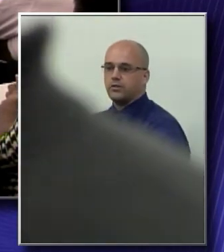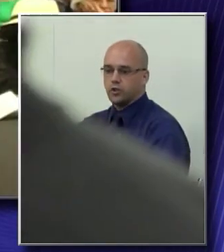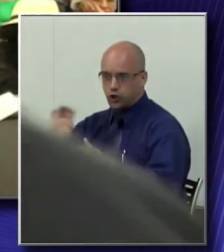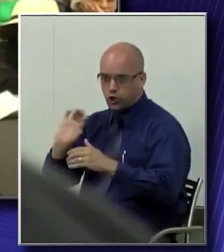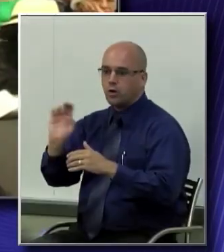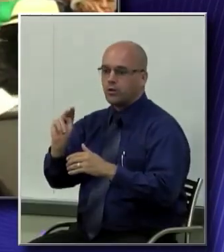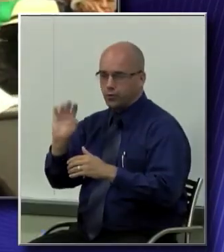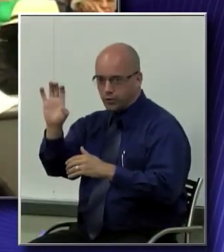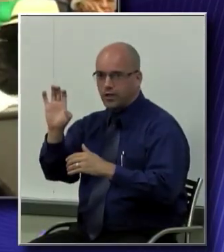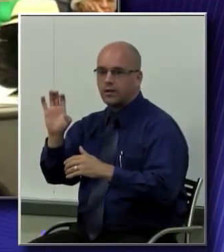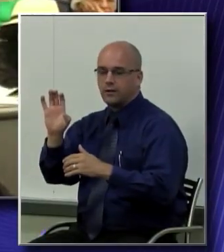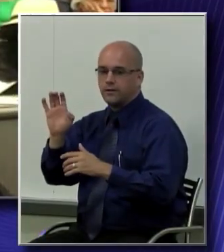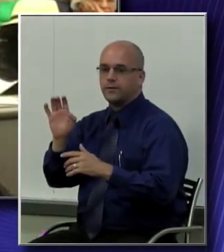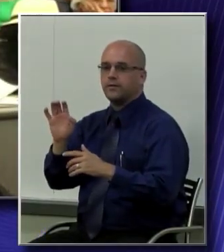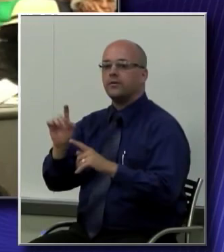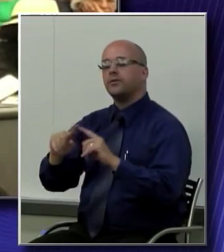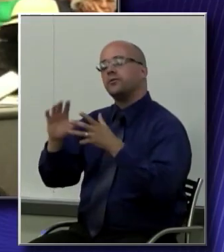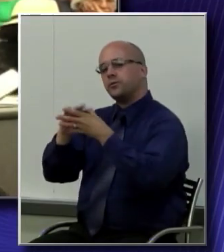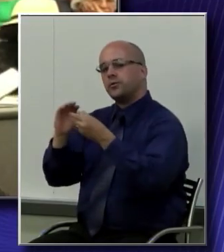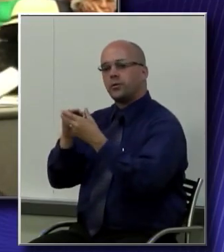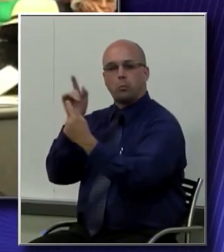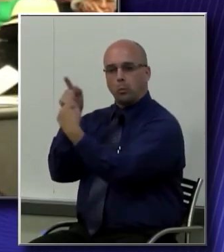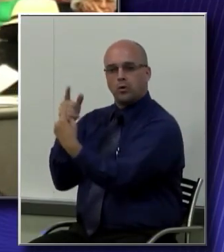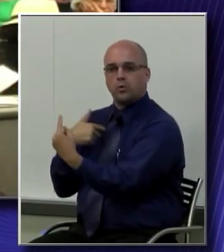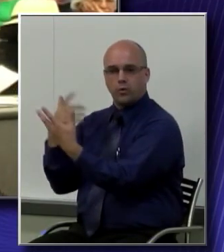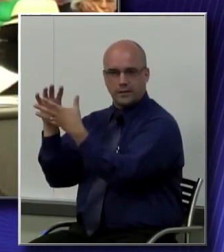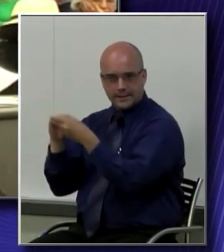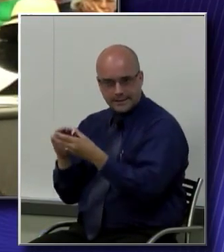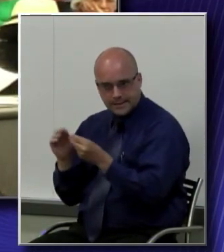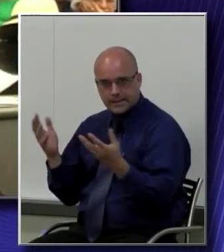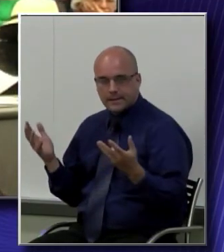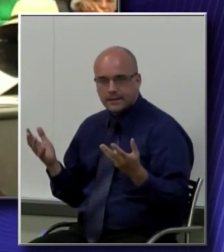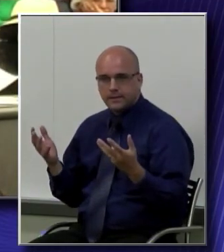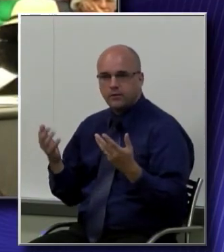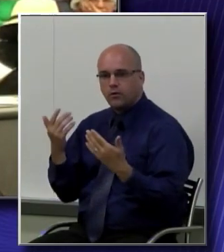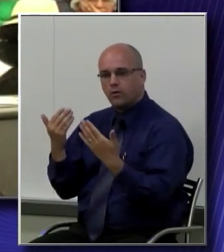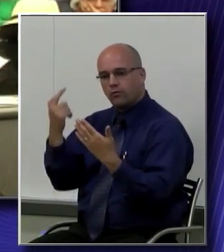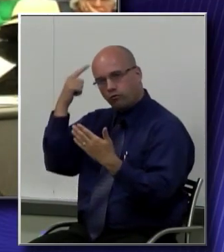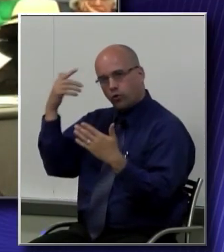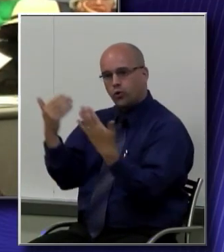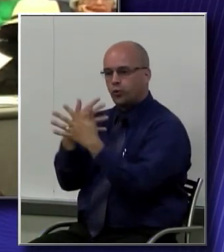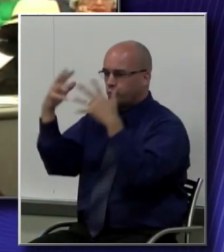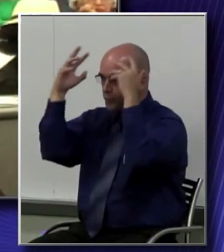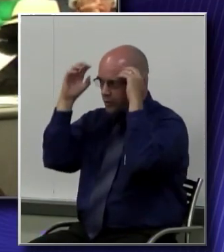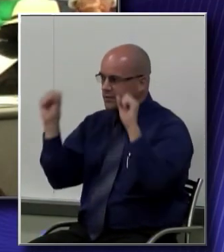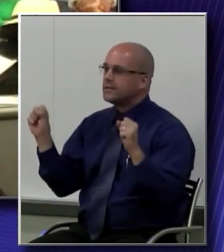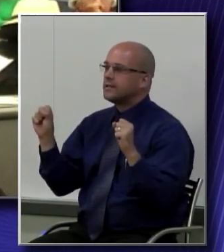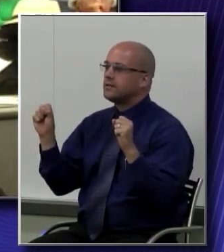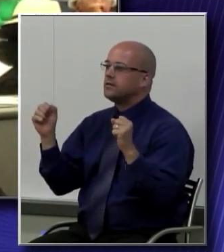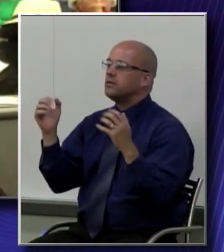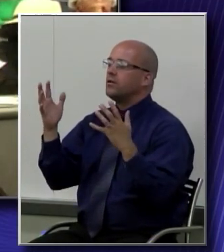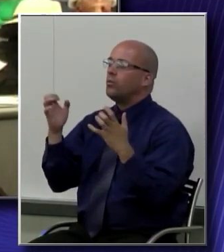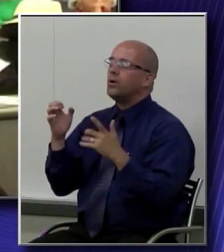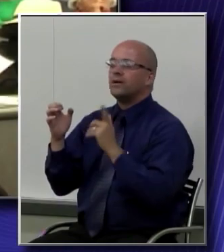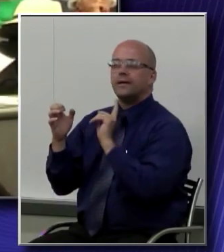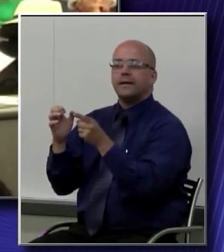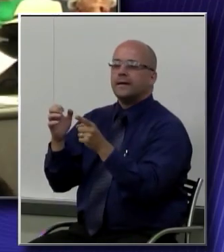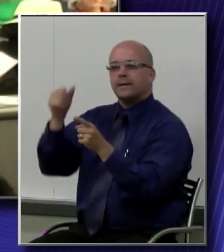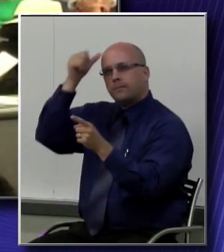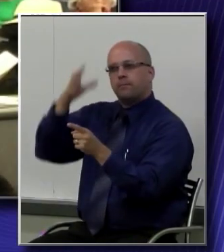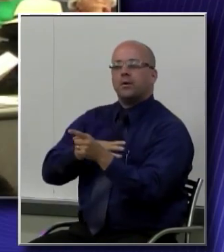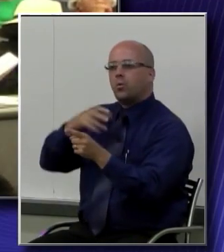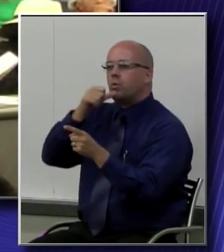Central University. Some things I like to see within the new president is for he or she to really understand the importance,